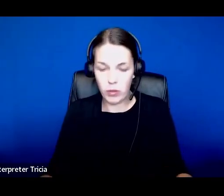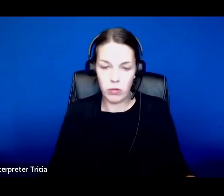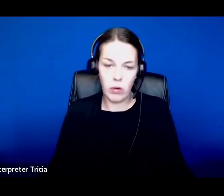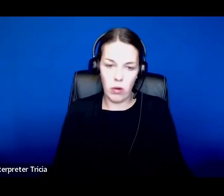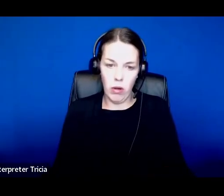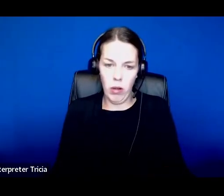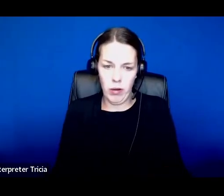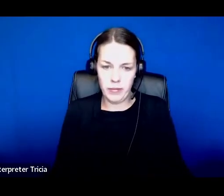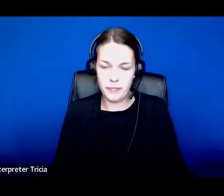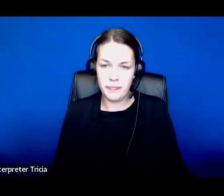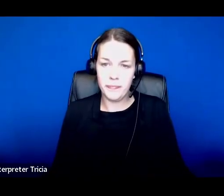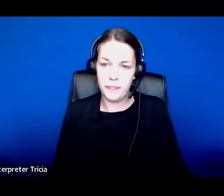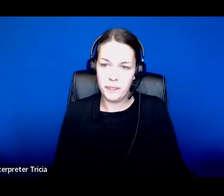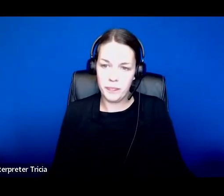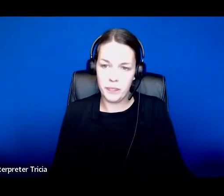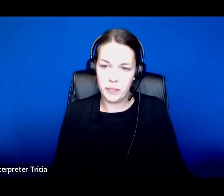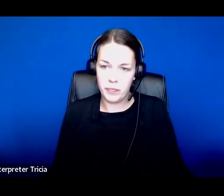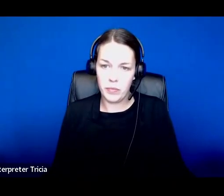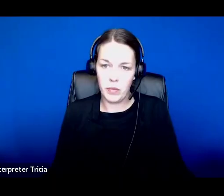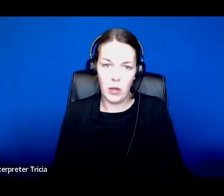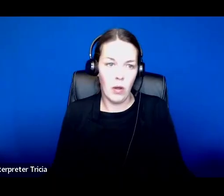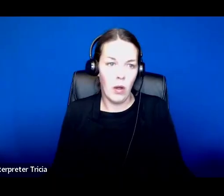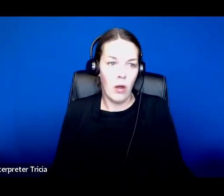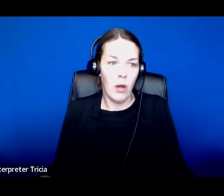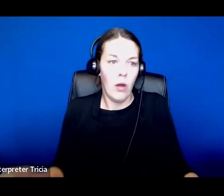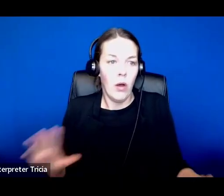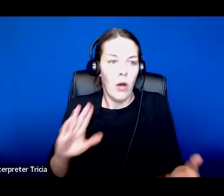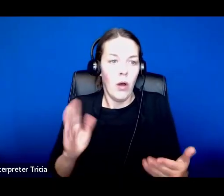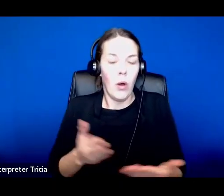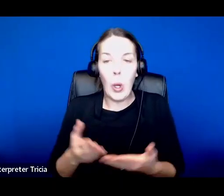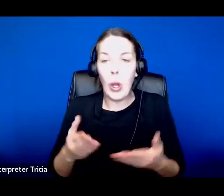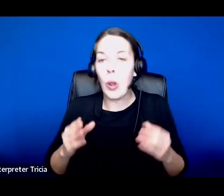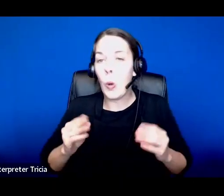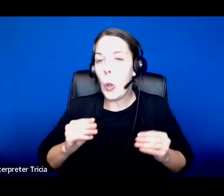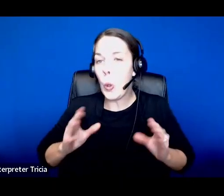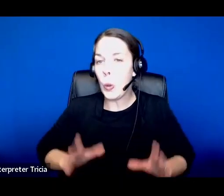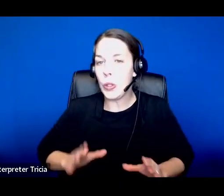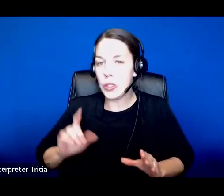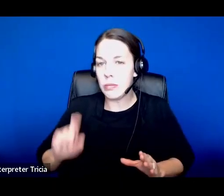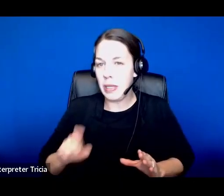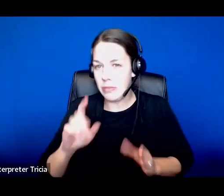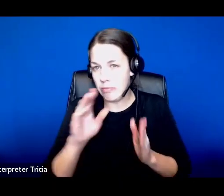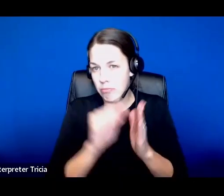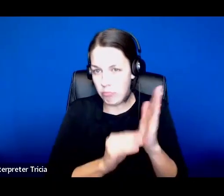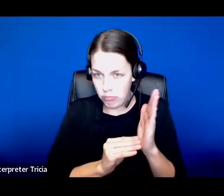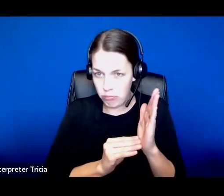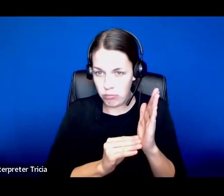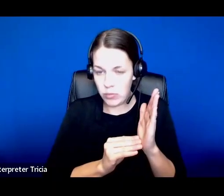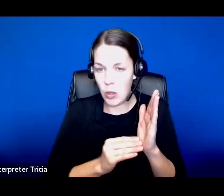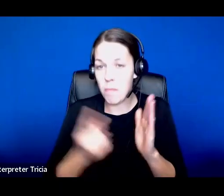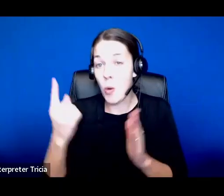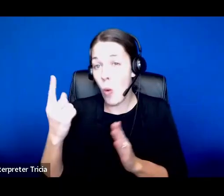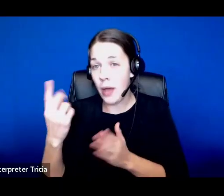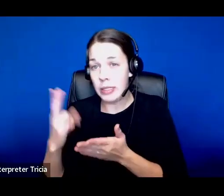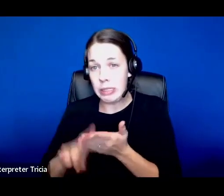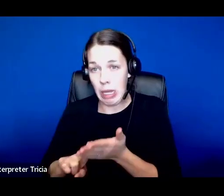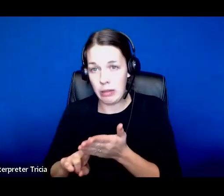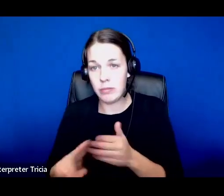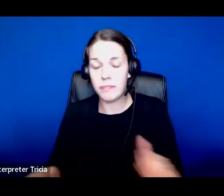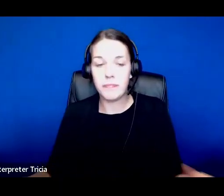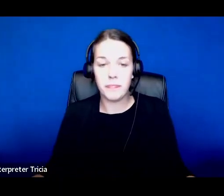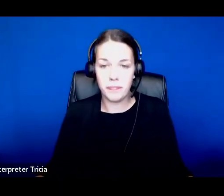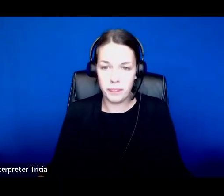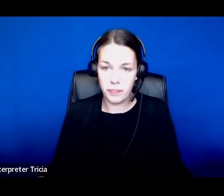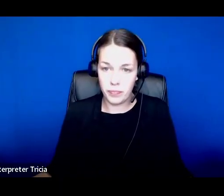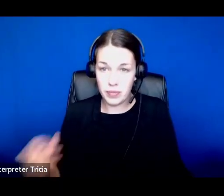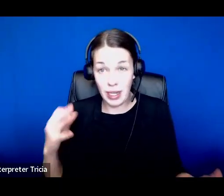much. All owners have to fill that out, but one owner signs it.